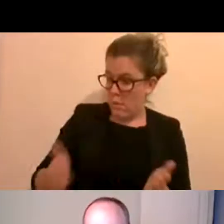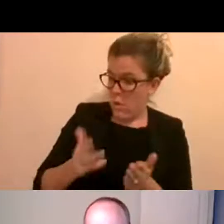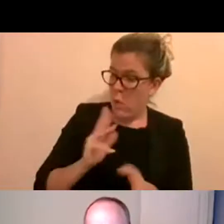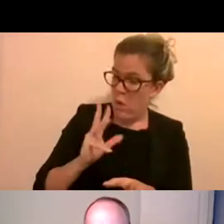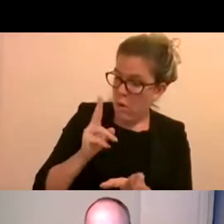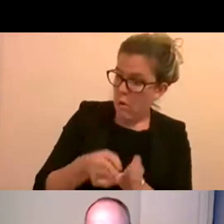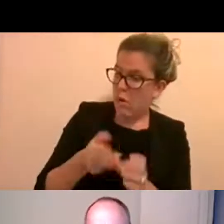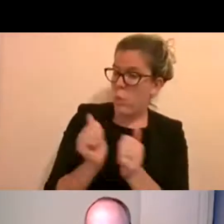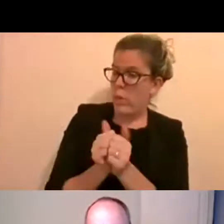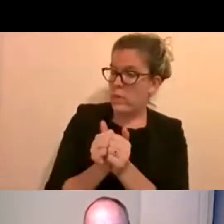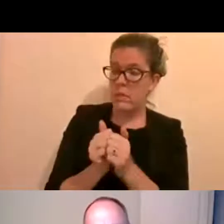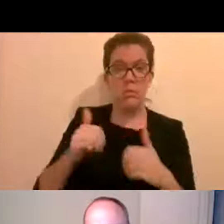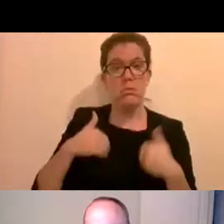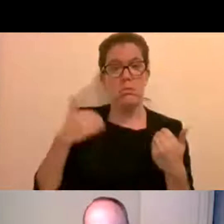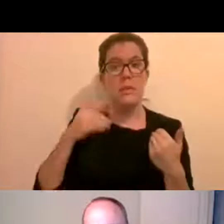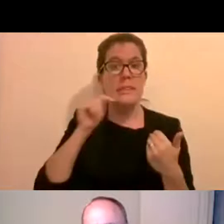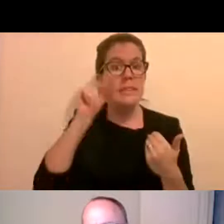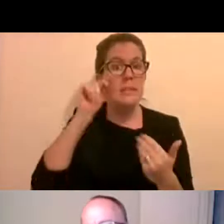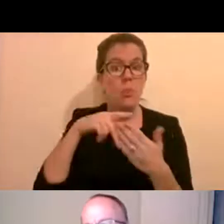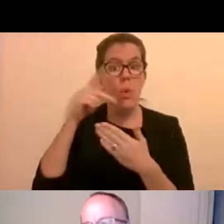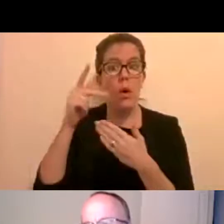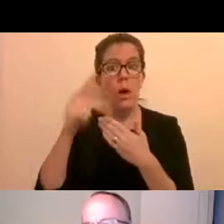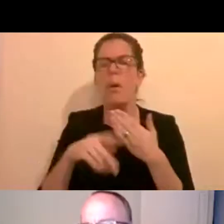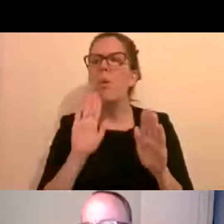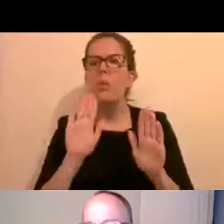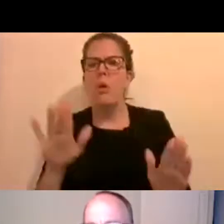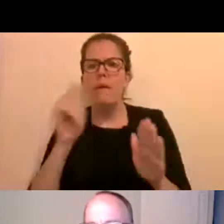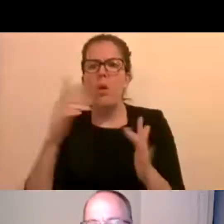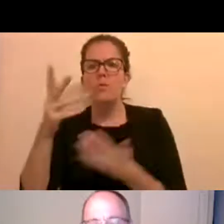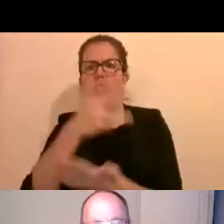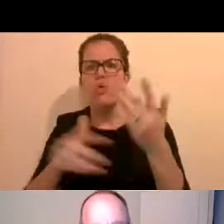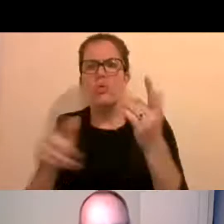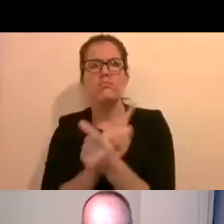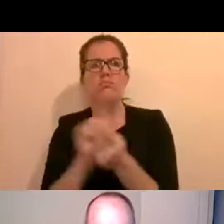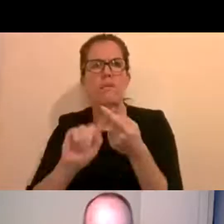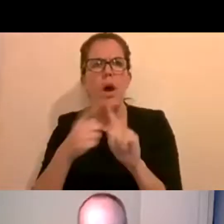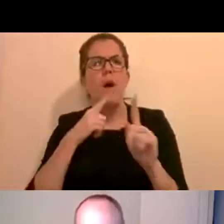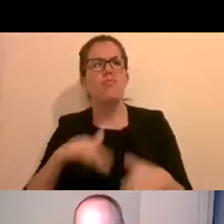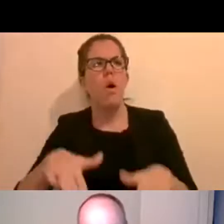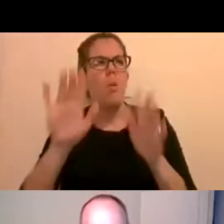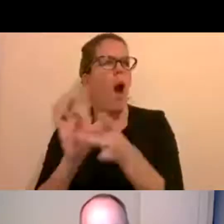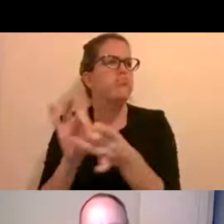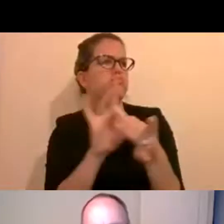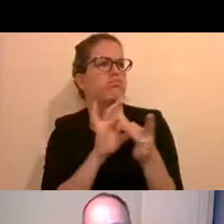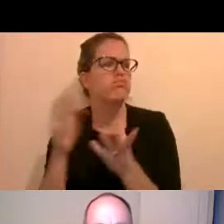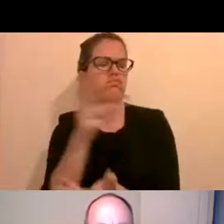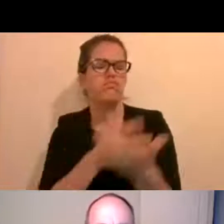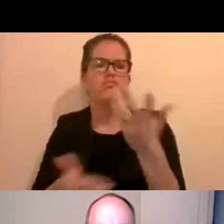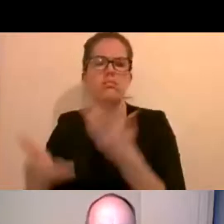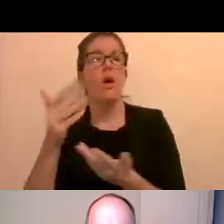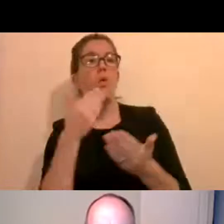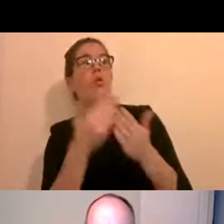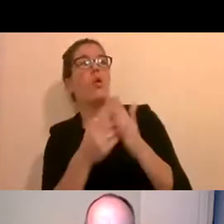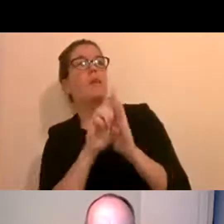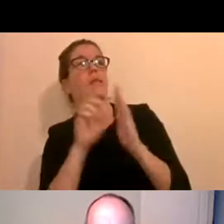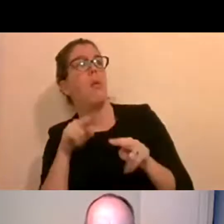youth program is a great socialization place. It's a place where you can kind of grow up and interact and have good role models and all.